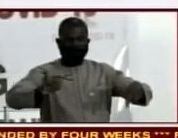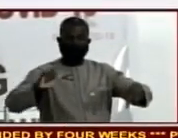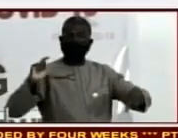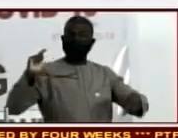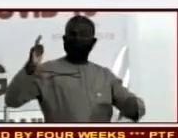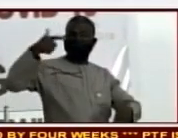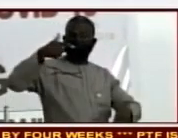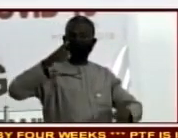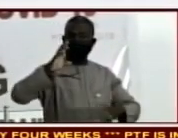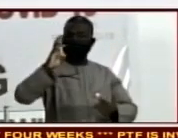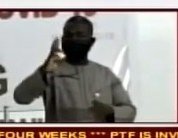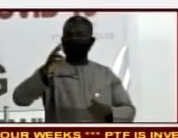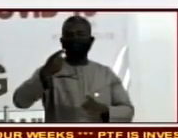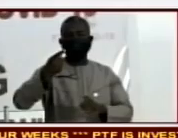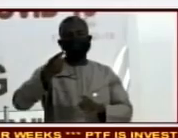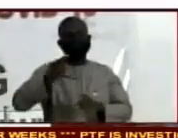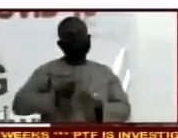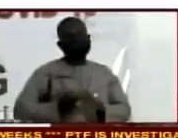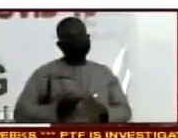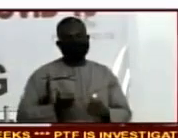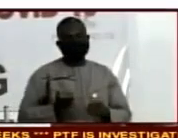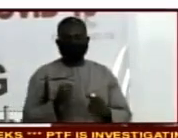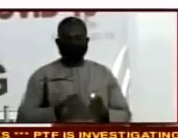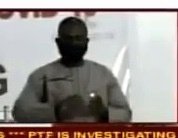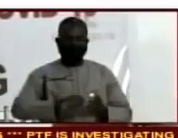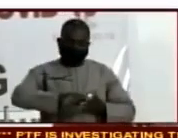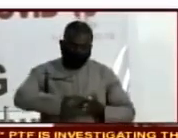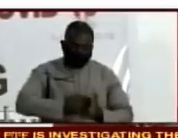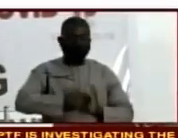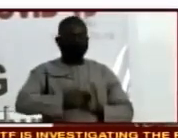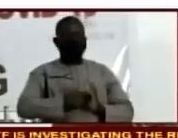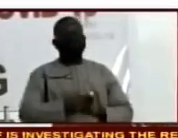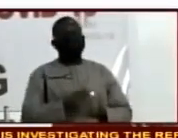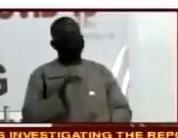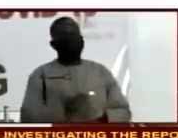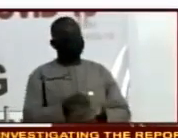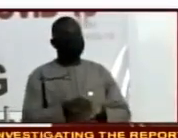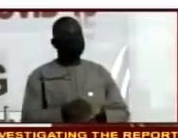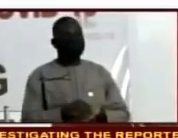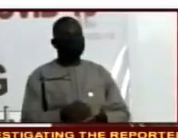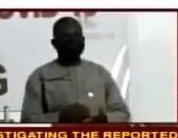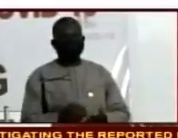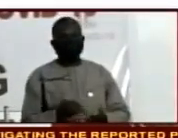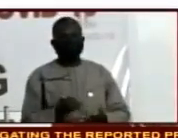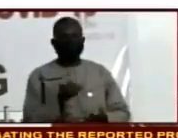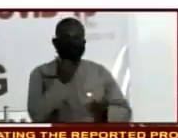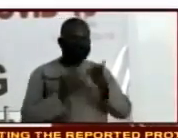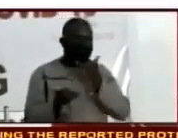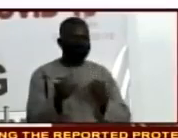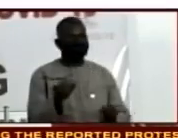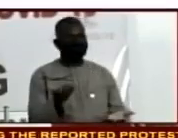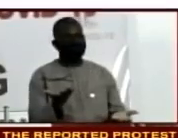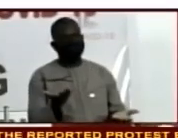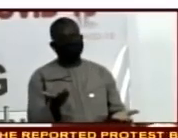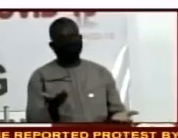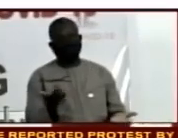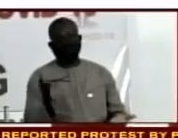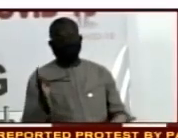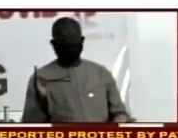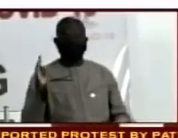want to kickstart the same car, you develop problems. So those airplanes have been kept. When we are going to bring them back